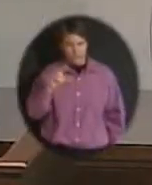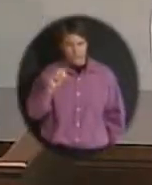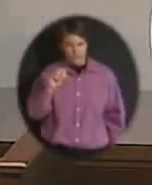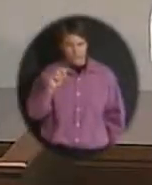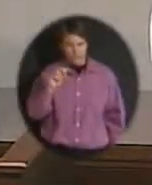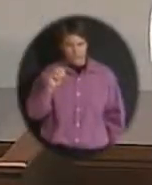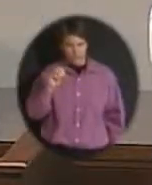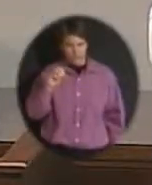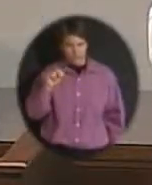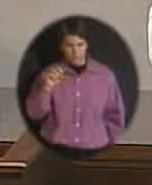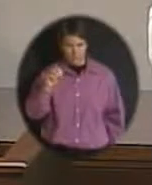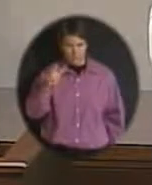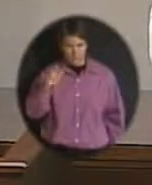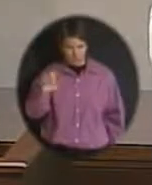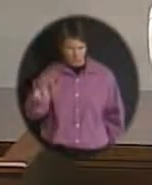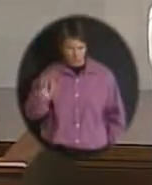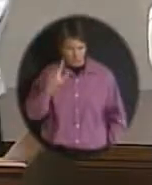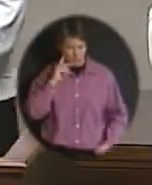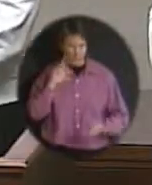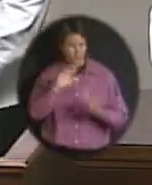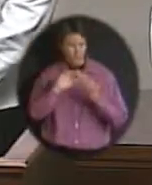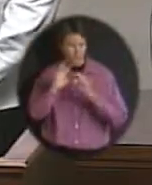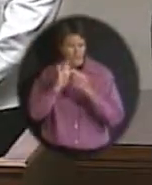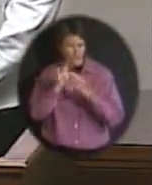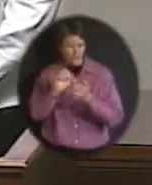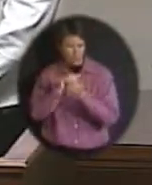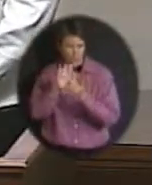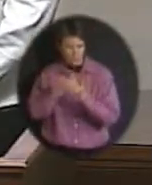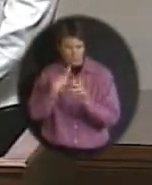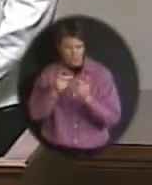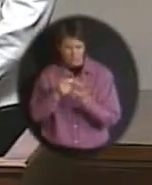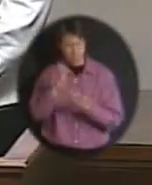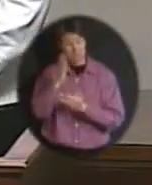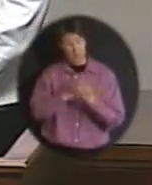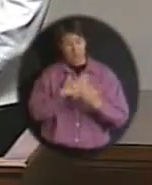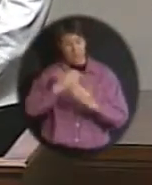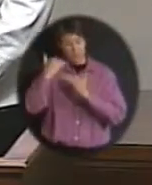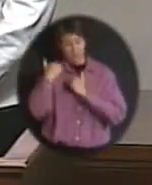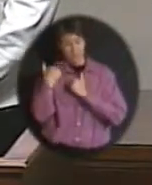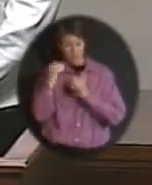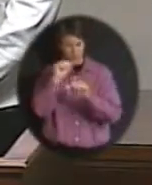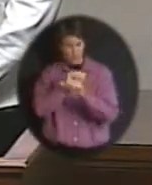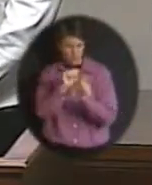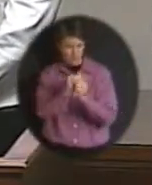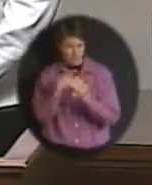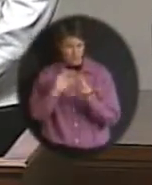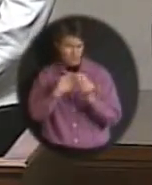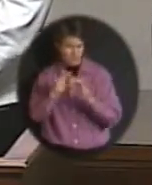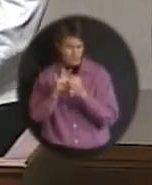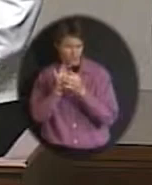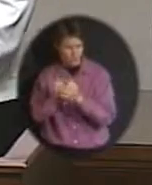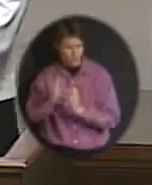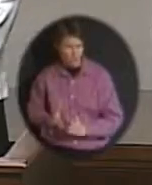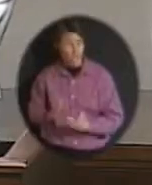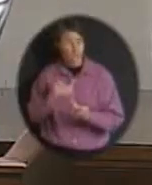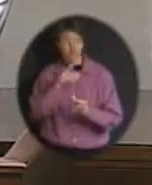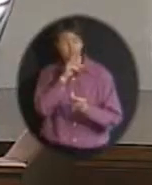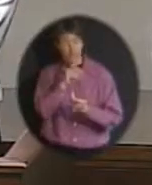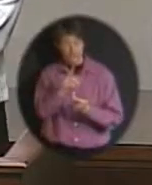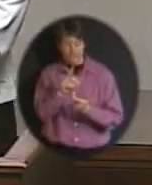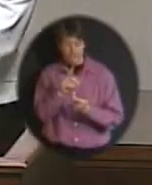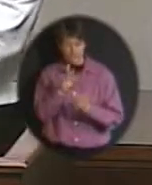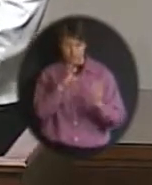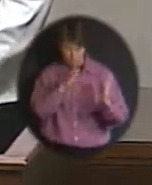for the school district. And part of my responsibility is working with our community partners. We have been very strategic to get